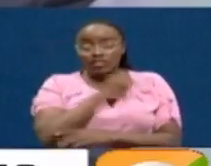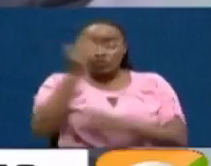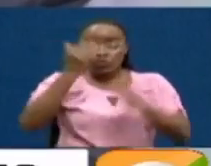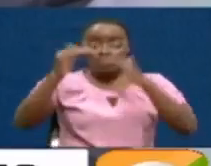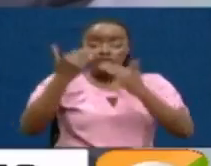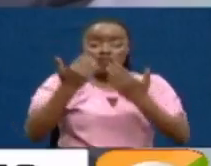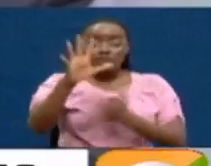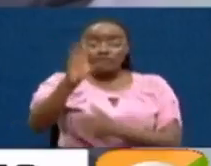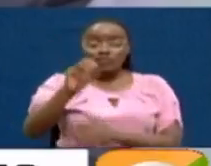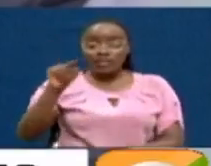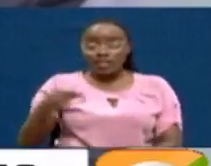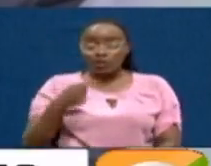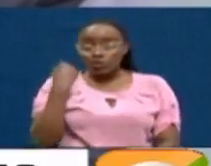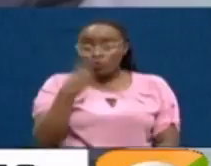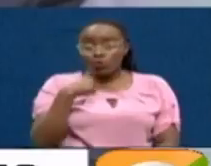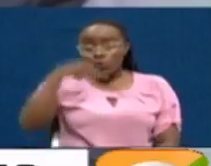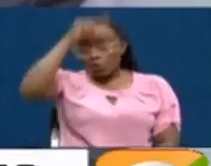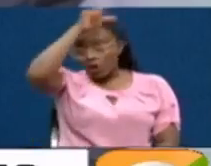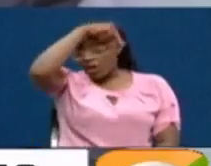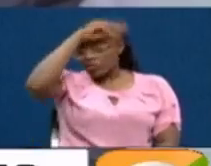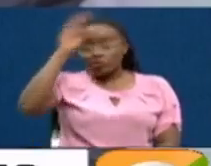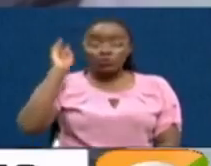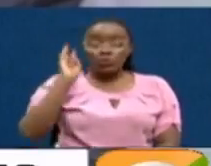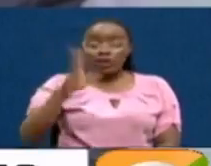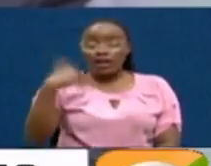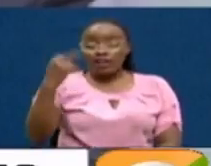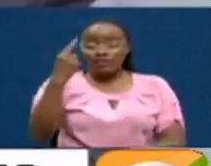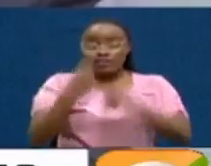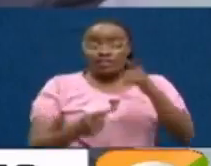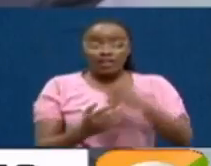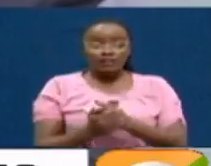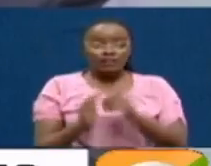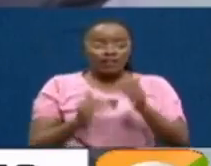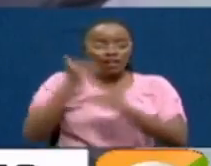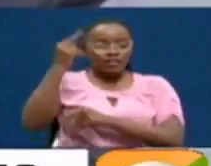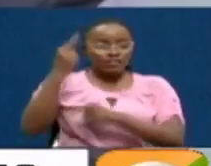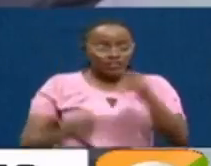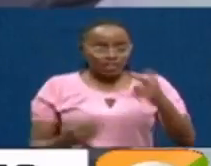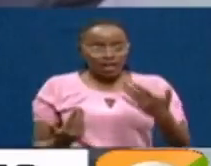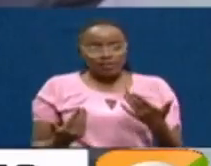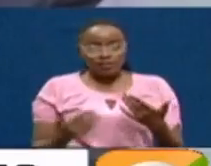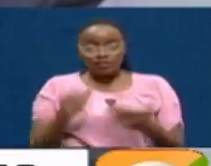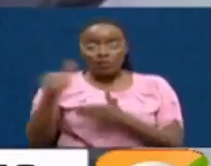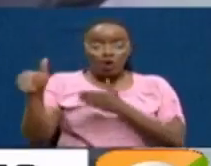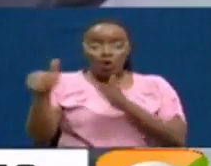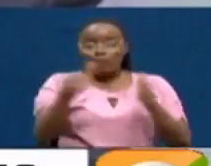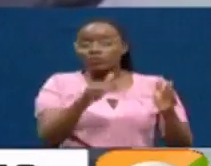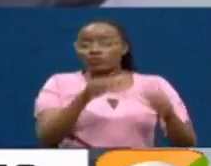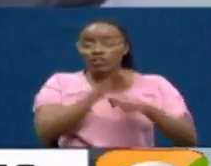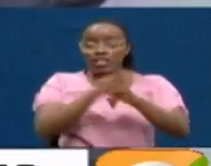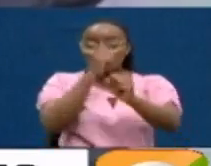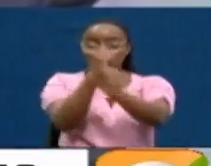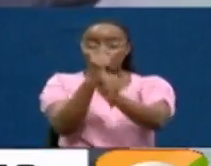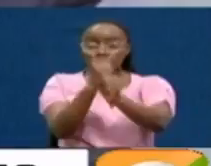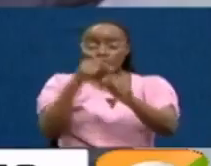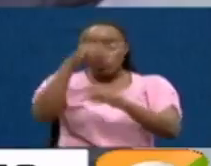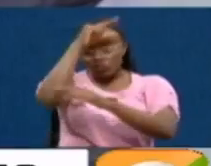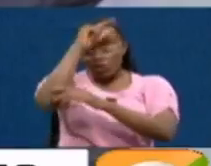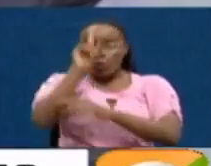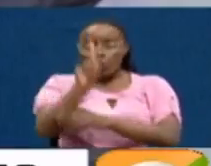say 50,000 are the ones who are graduating every single year. So next year, I mean, your chance today of getting a job as a graduate